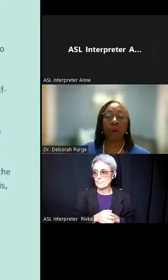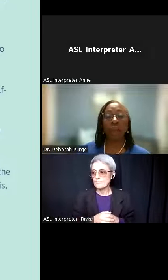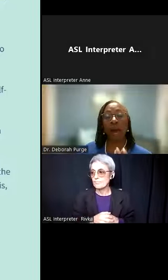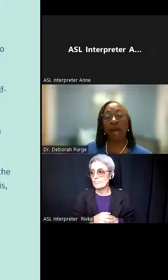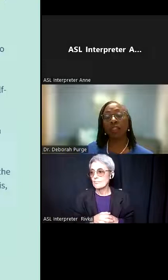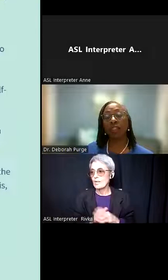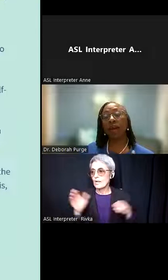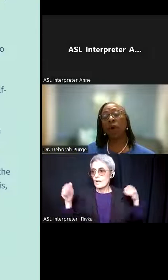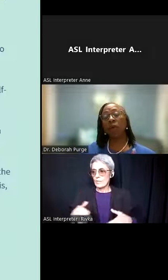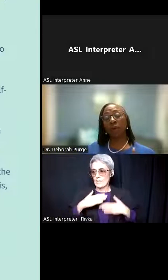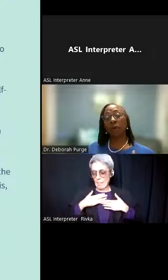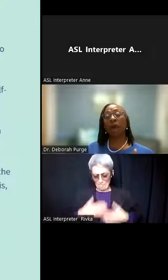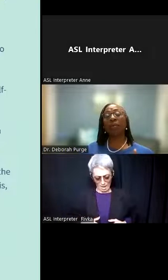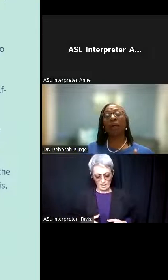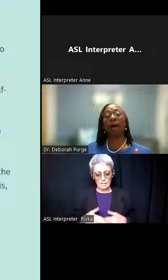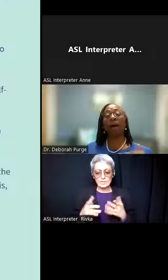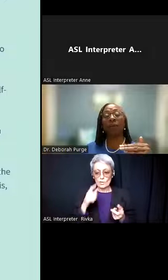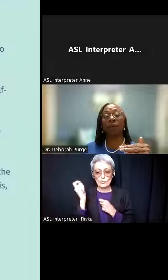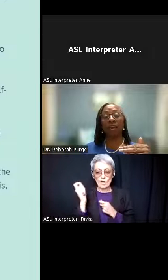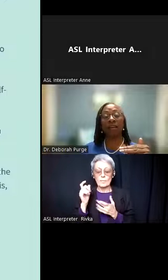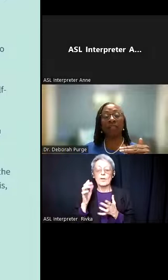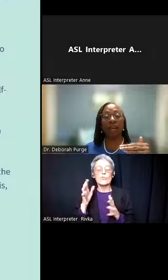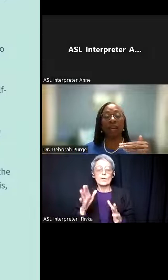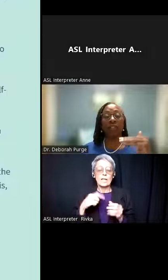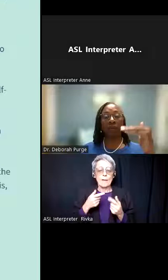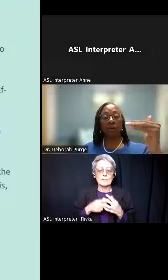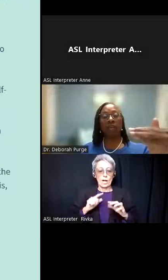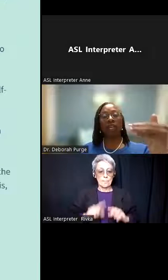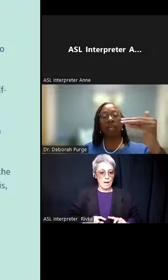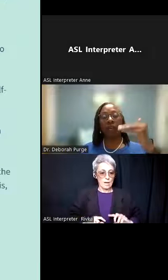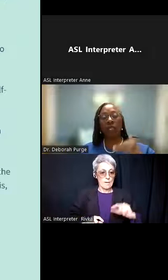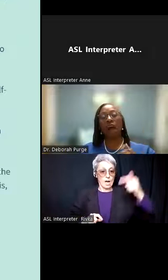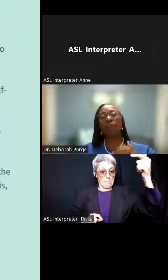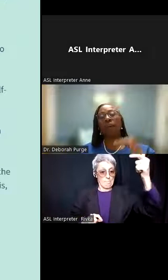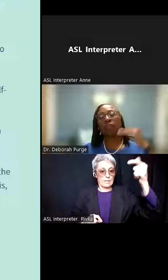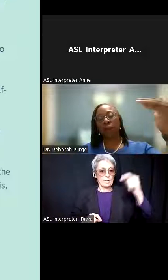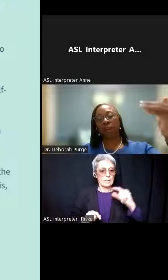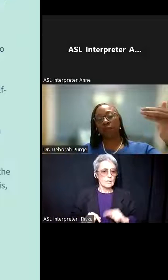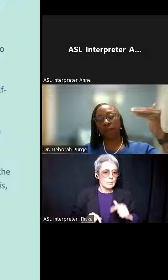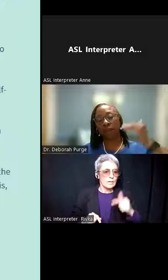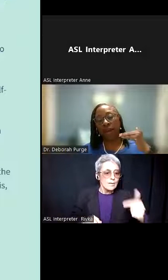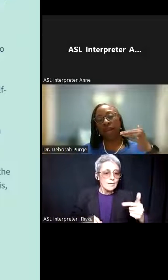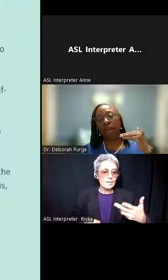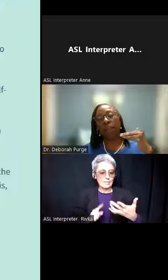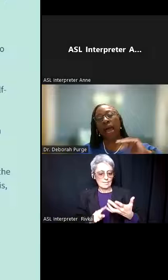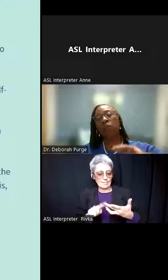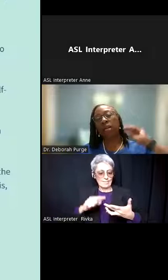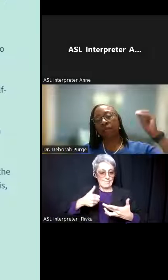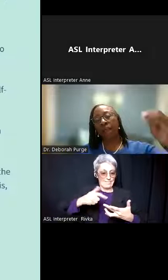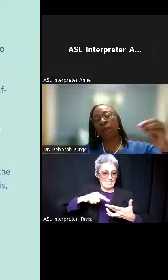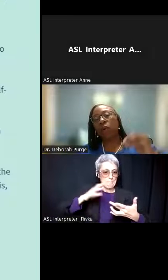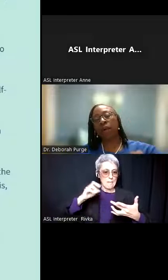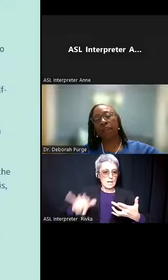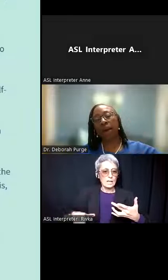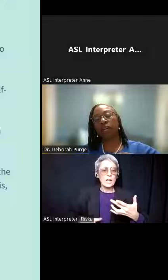So trauma alters, and I'm going from the bottom up because usually we talk about the brain first, right? But I wanted